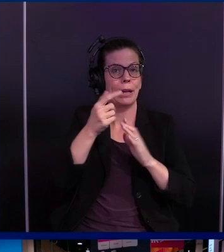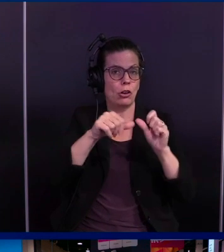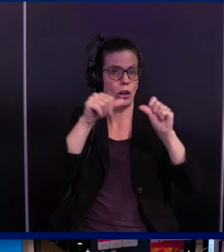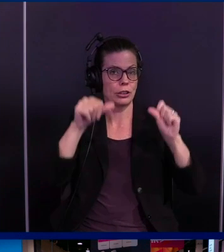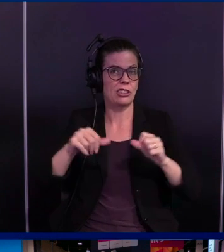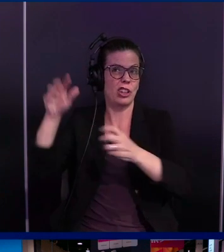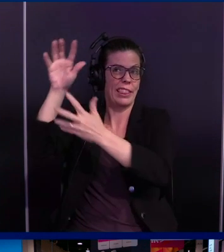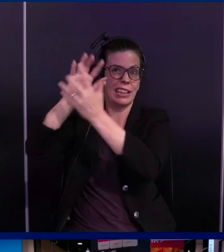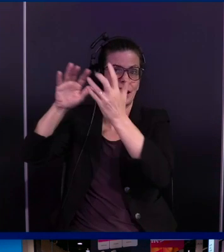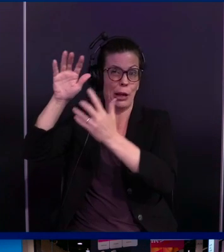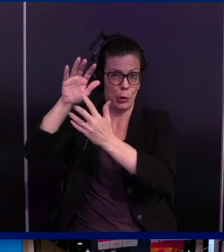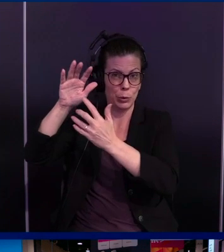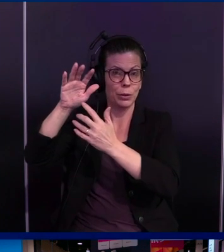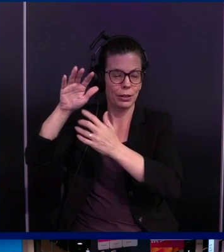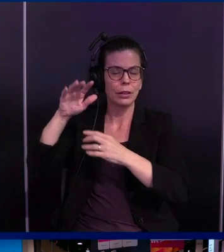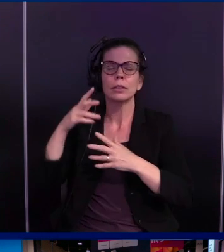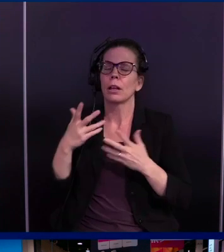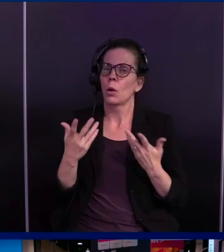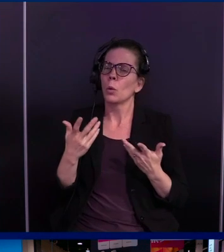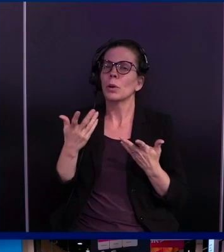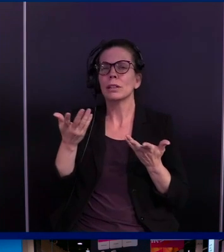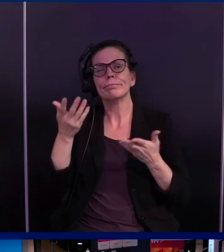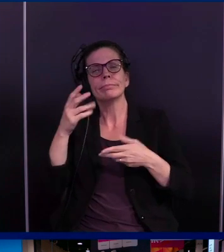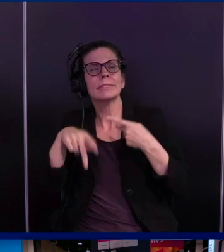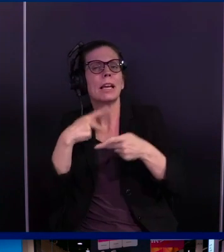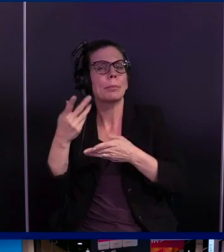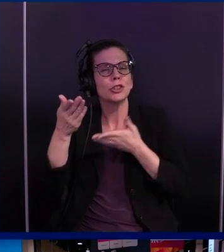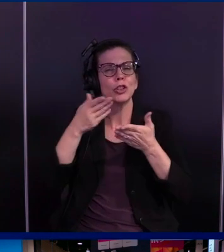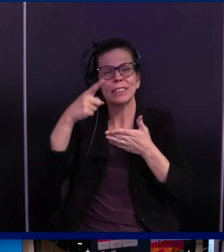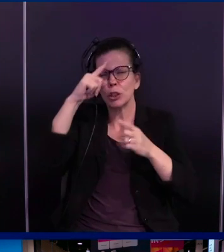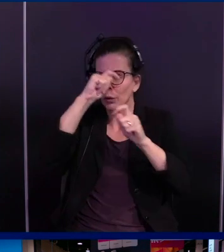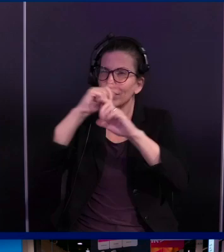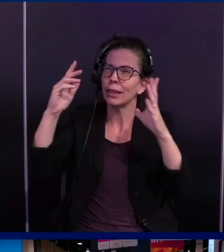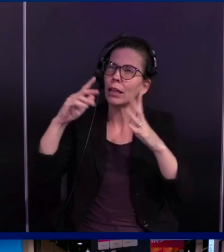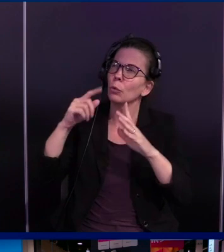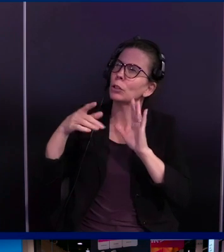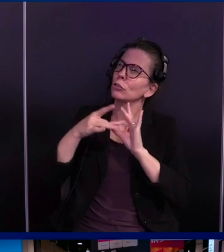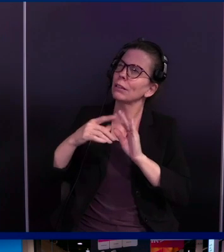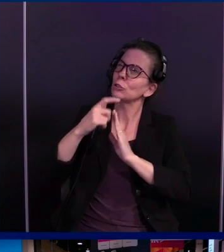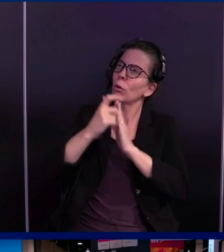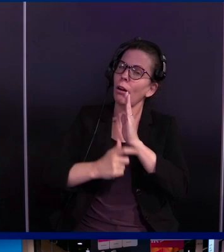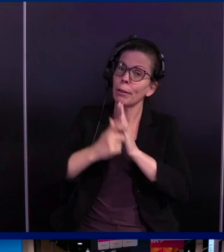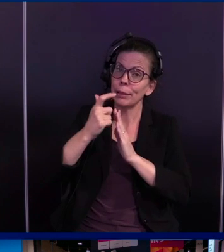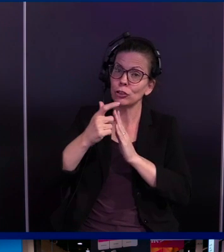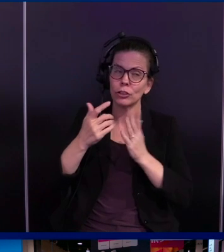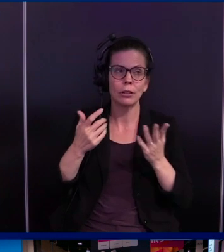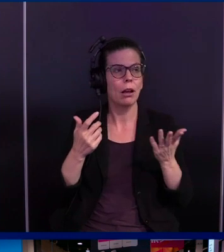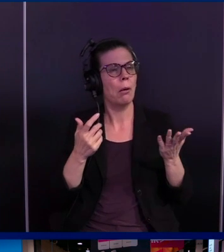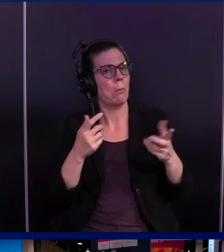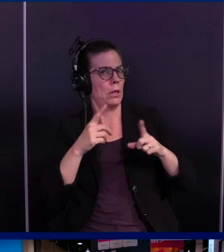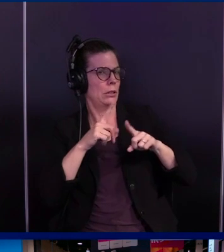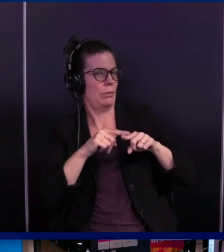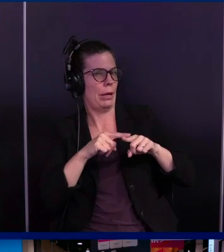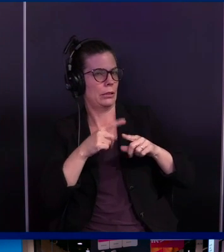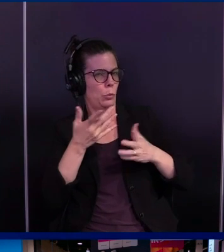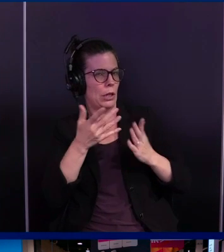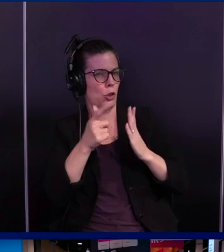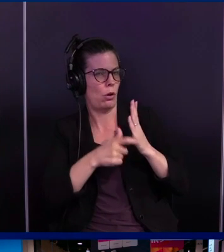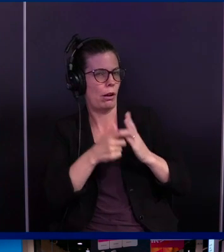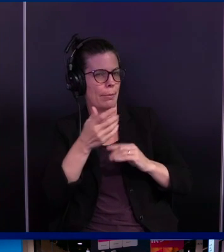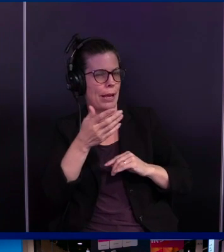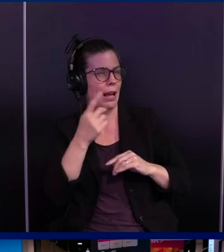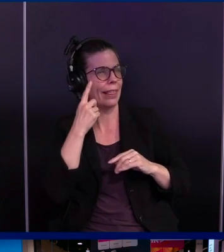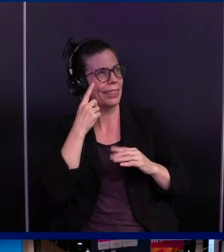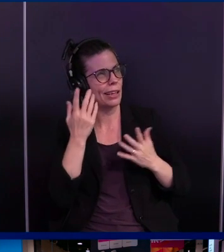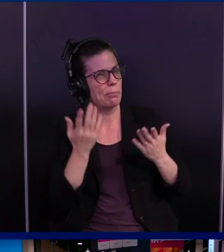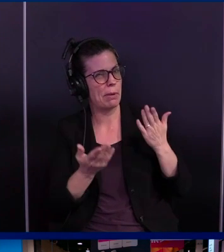cloud. Okay. So what kind of services would you think of when you think of automation? Depends on what you're automating. I would